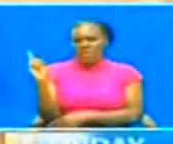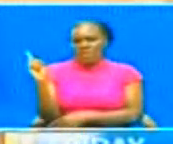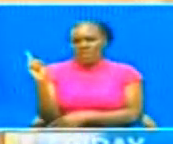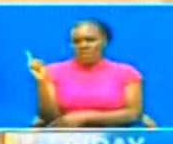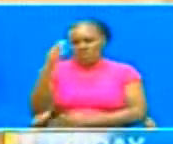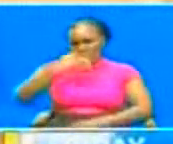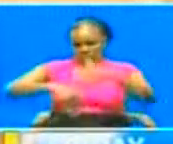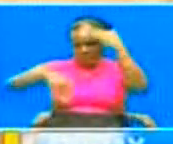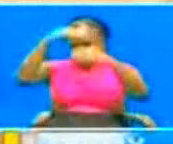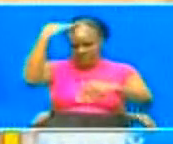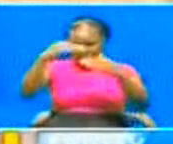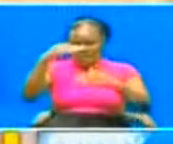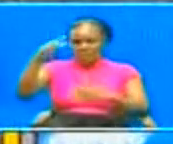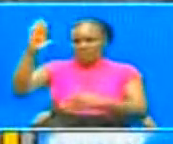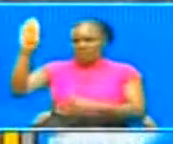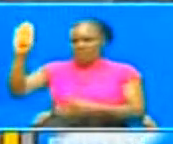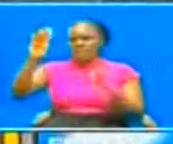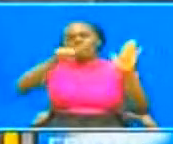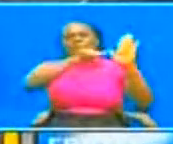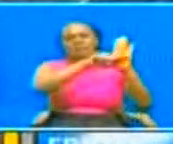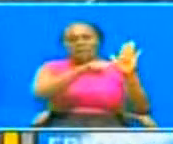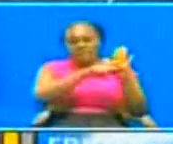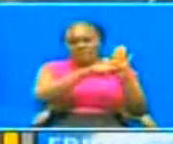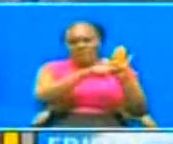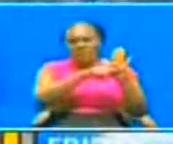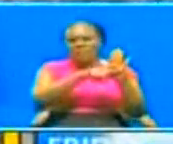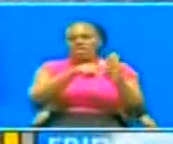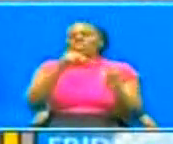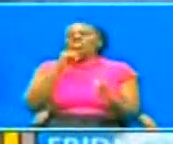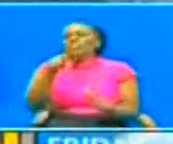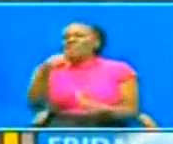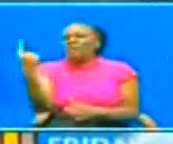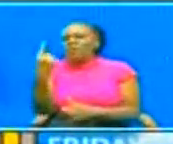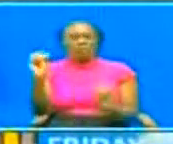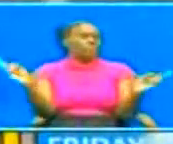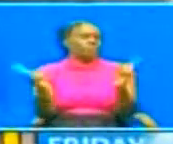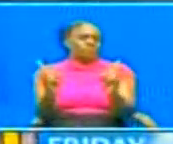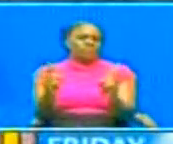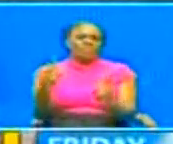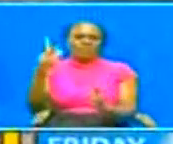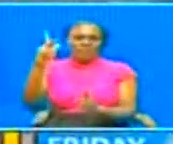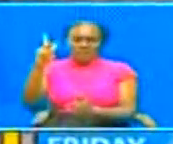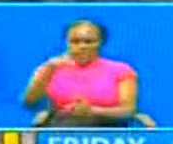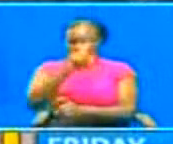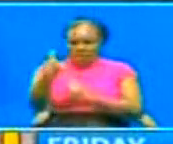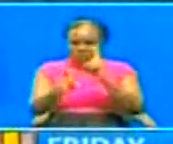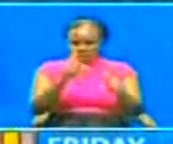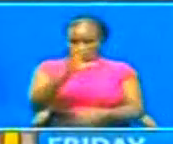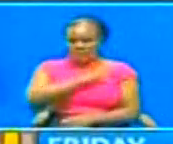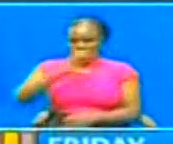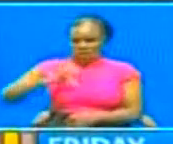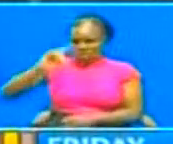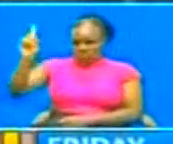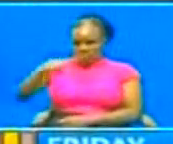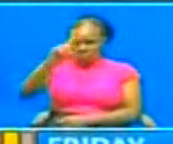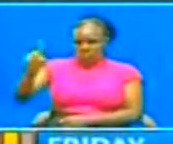for university, P minus. Ibrahim's case is not an isolated one. The Kenya National Examination Council cancelled